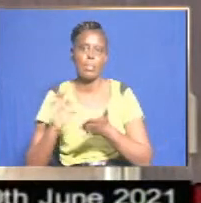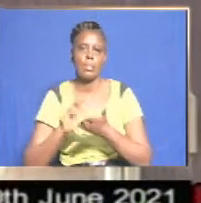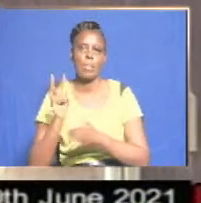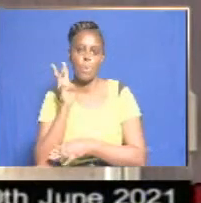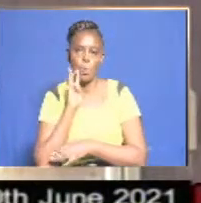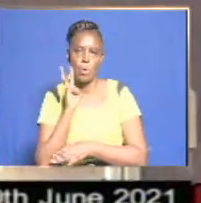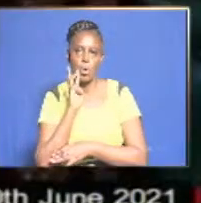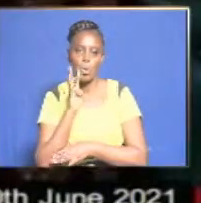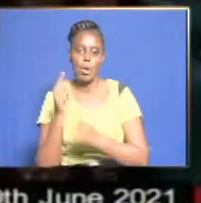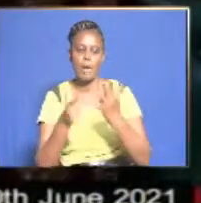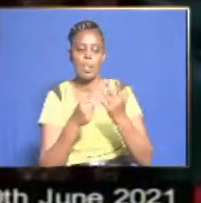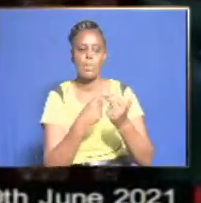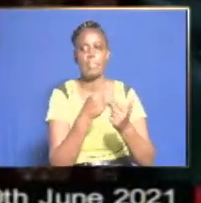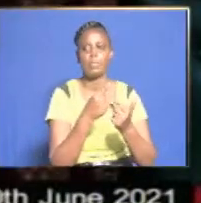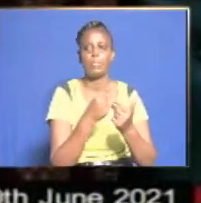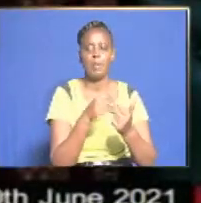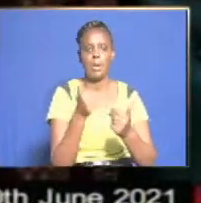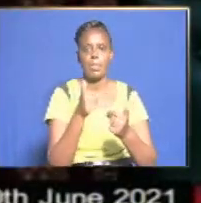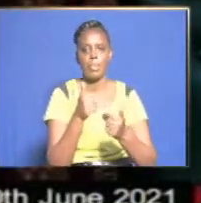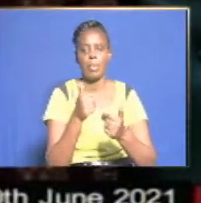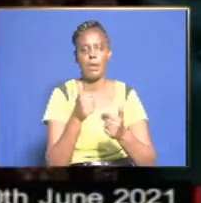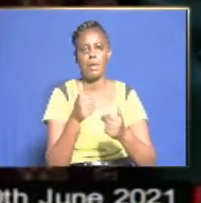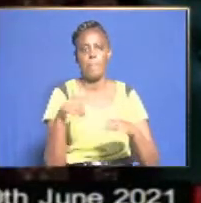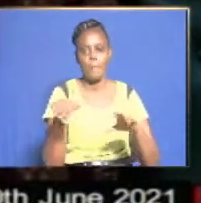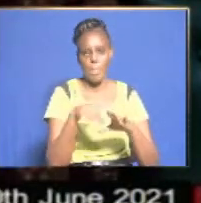and several other dignitaries.